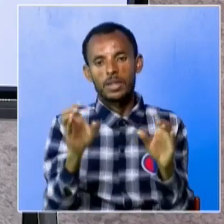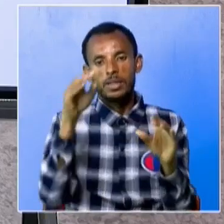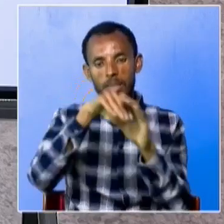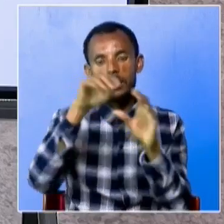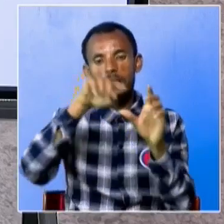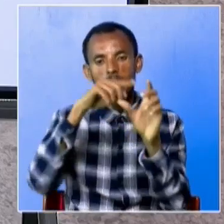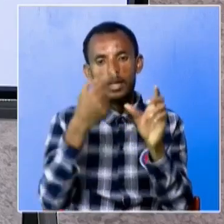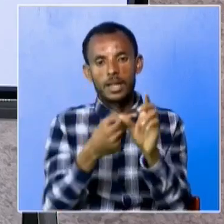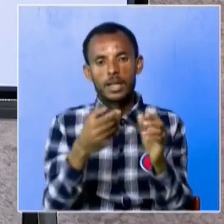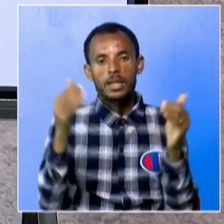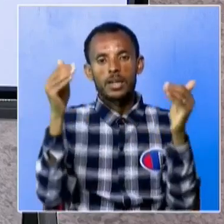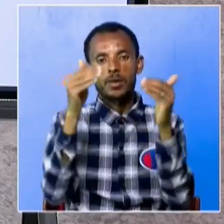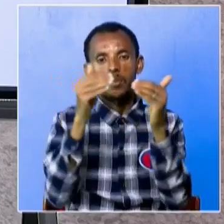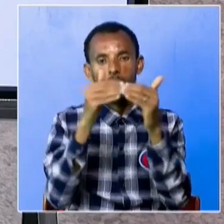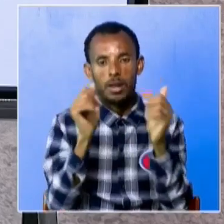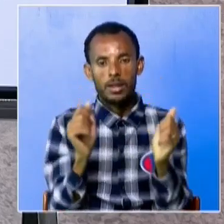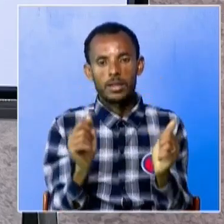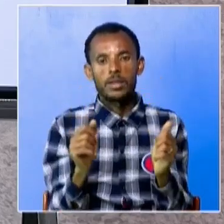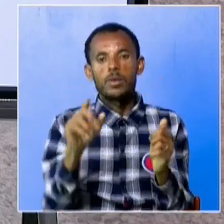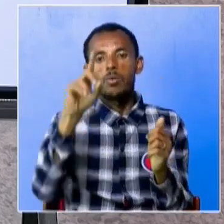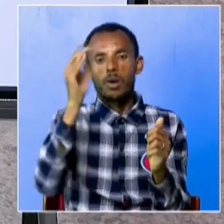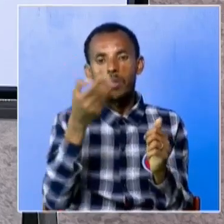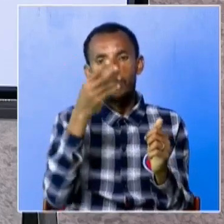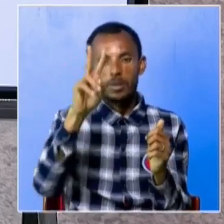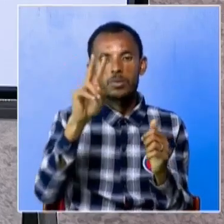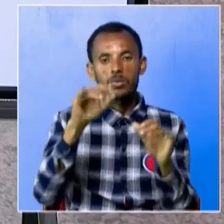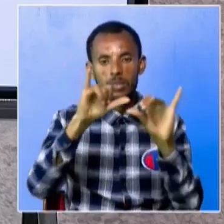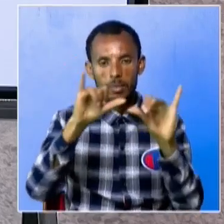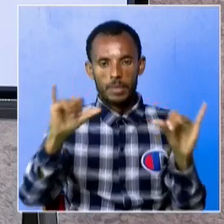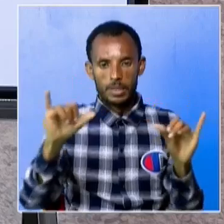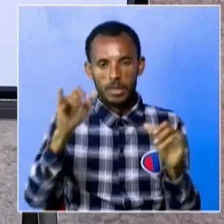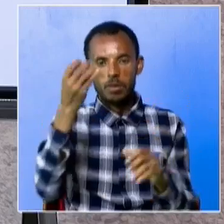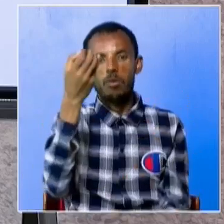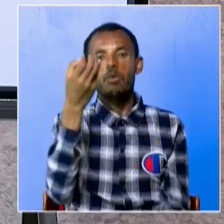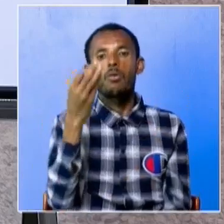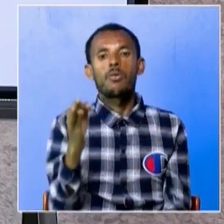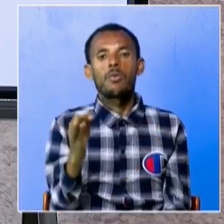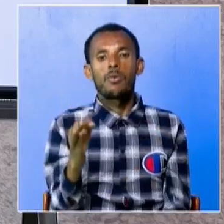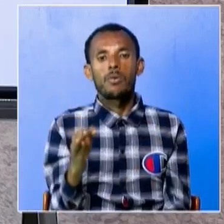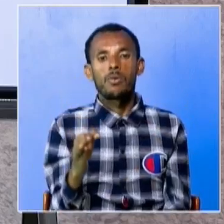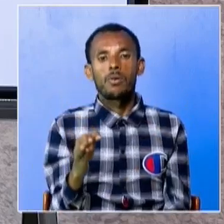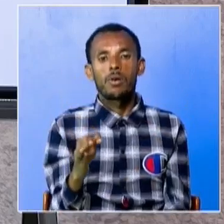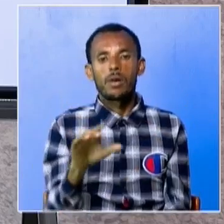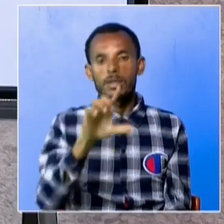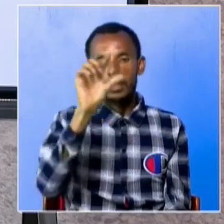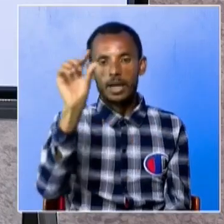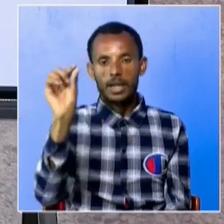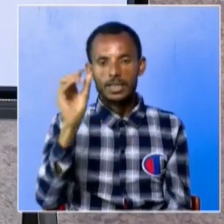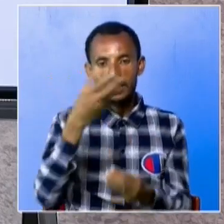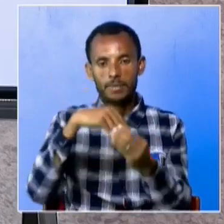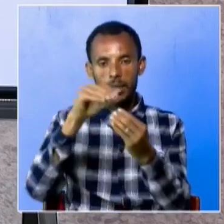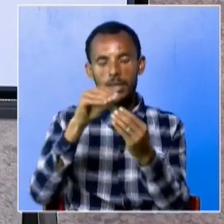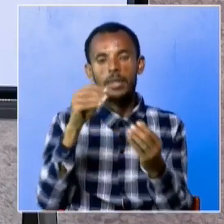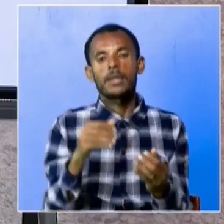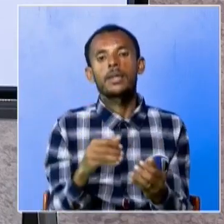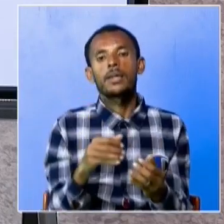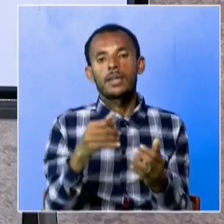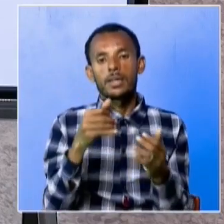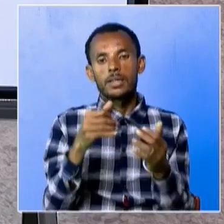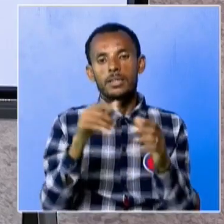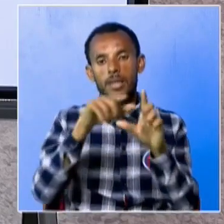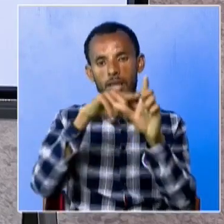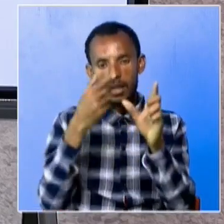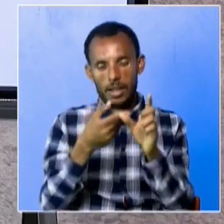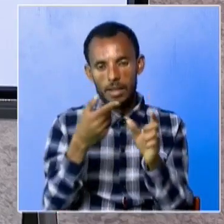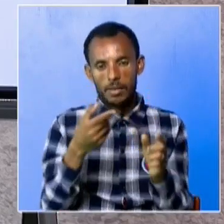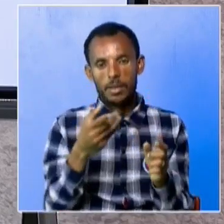circle is equal to half of the measure of the arcs subtending the